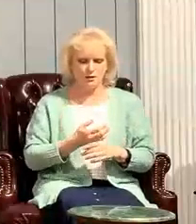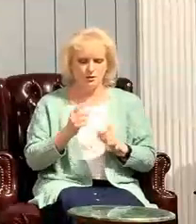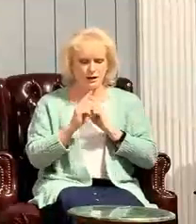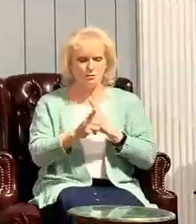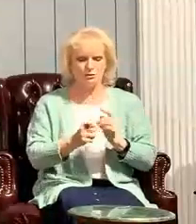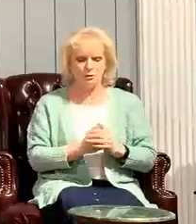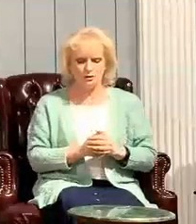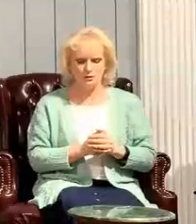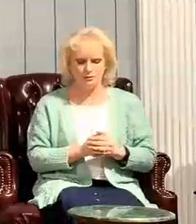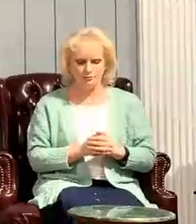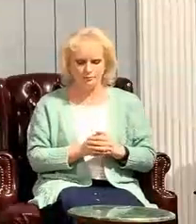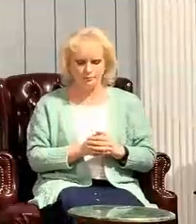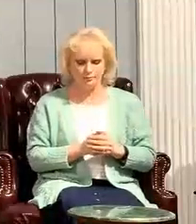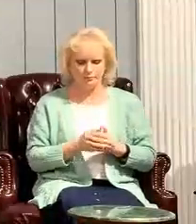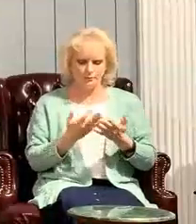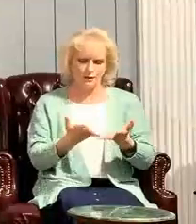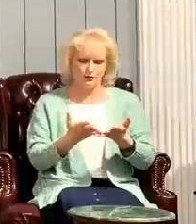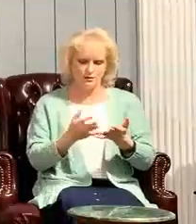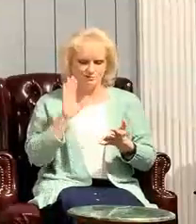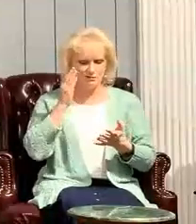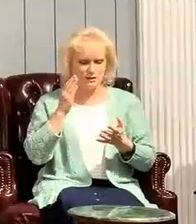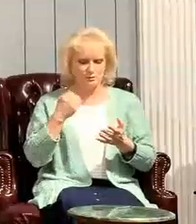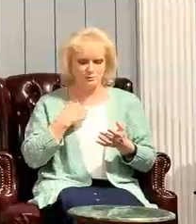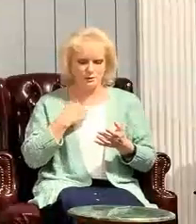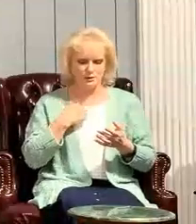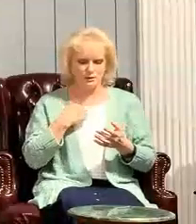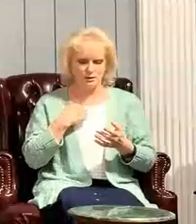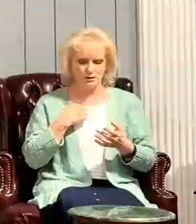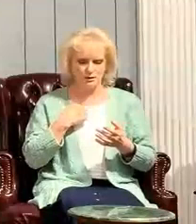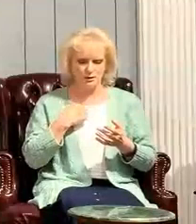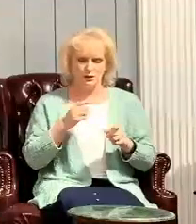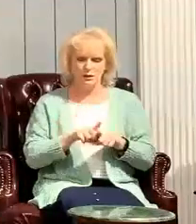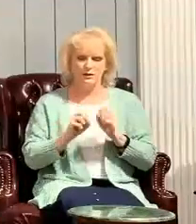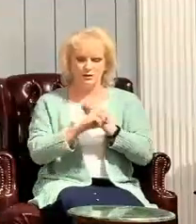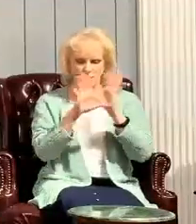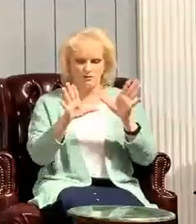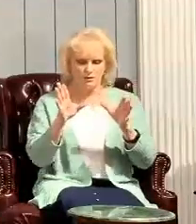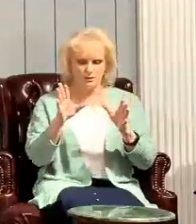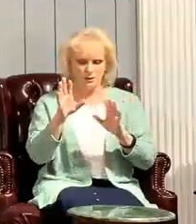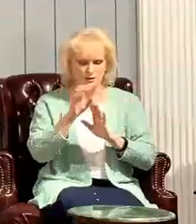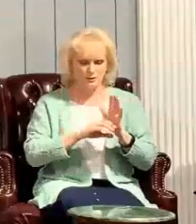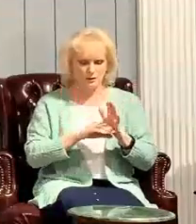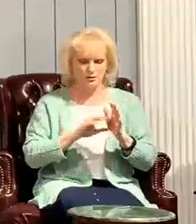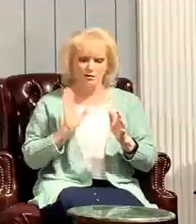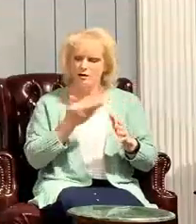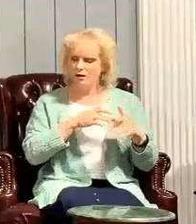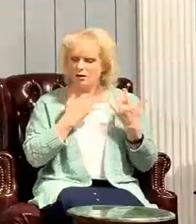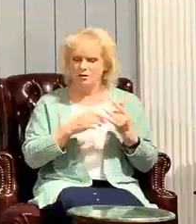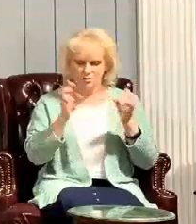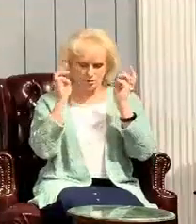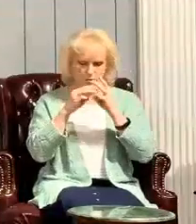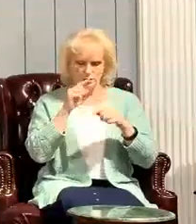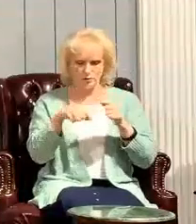Heavenly Father, here's the thing that seems to me like is so obvious from this passage, is that our hearts are wicked when we're